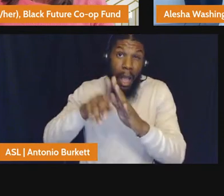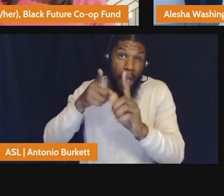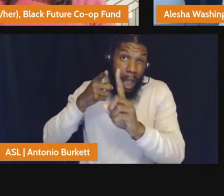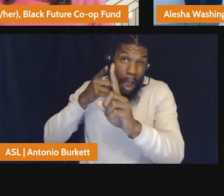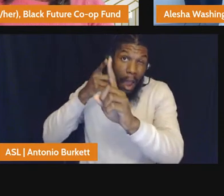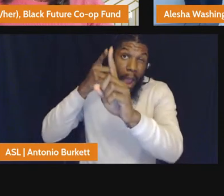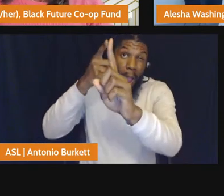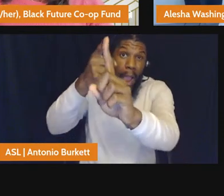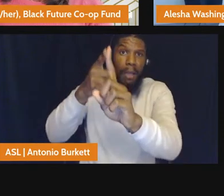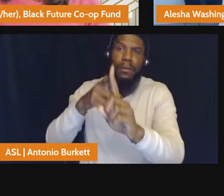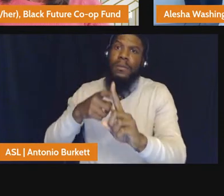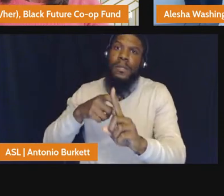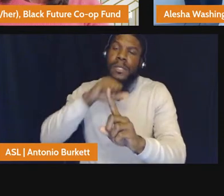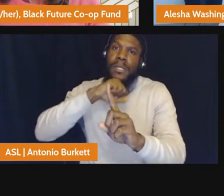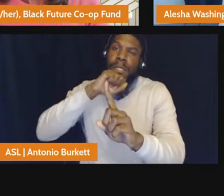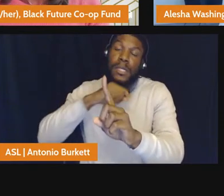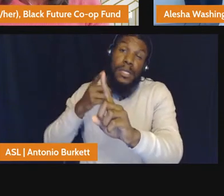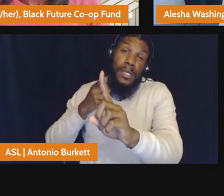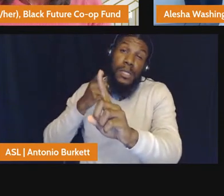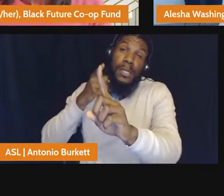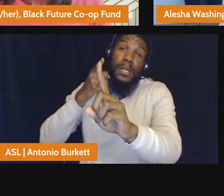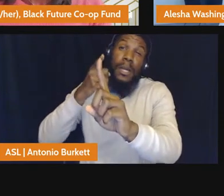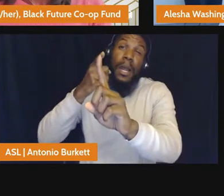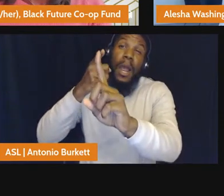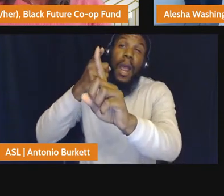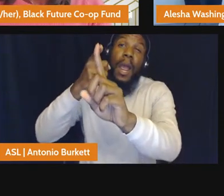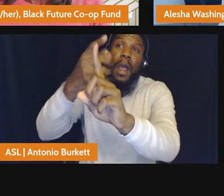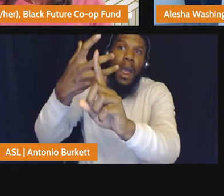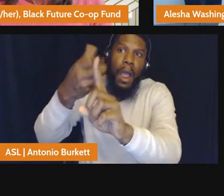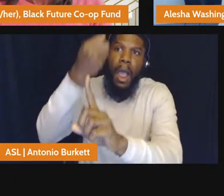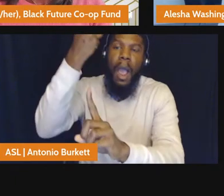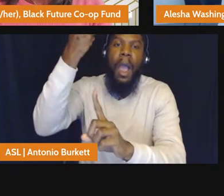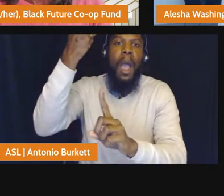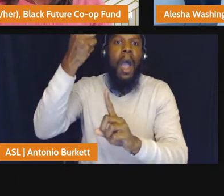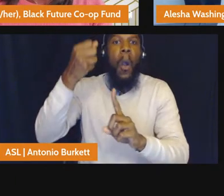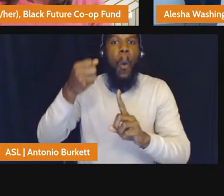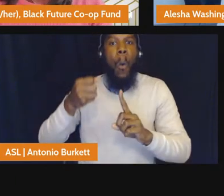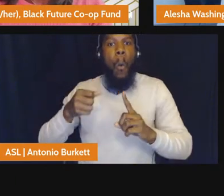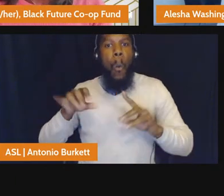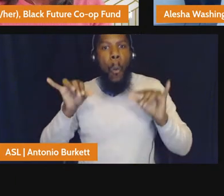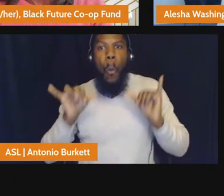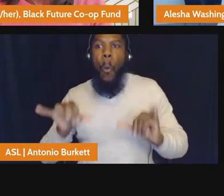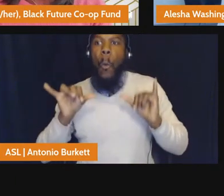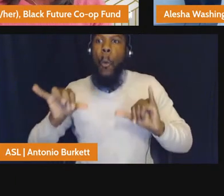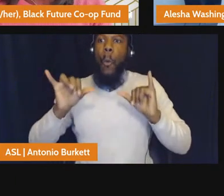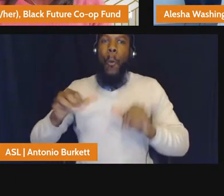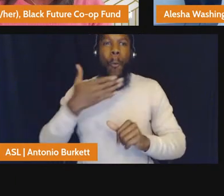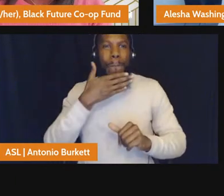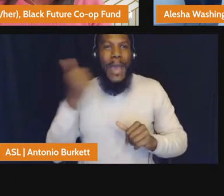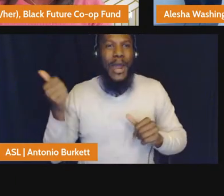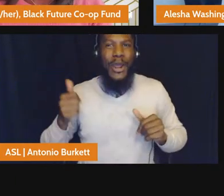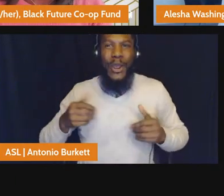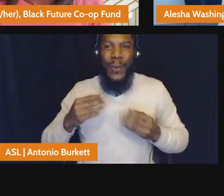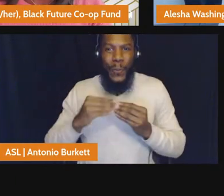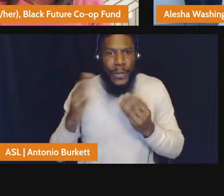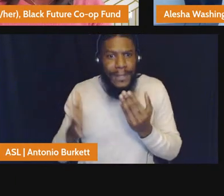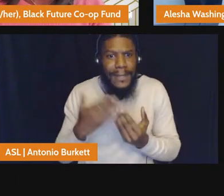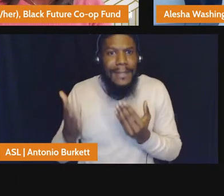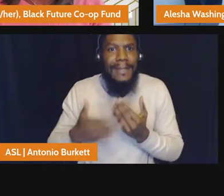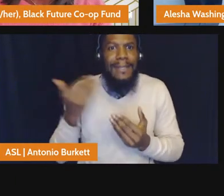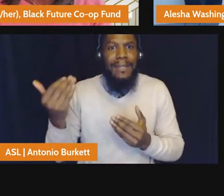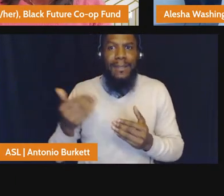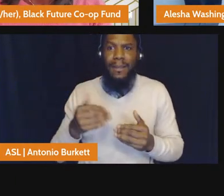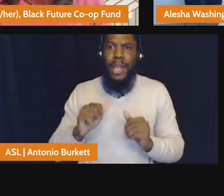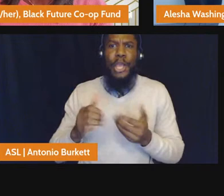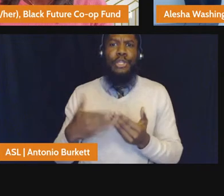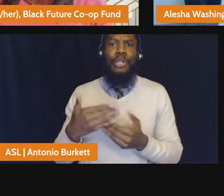there, it's so much better. Like it's easier. It's easier to do trust-based philanthropy than it is to not do trust-based